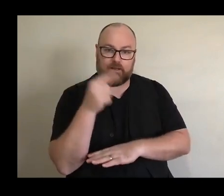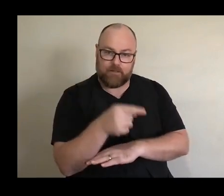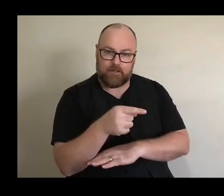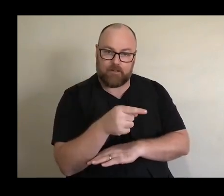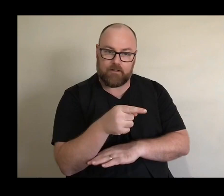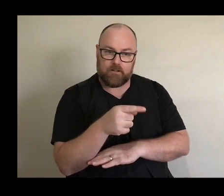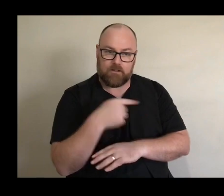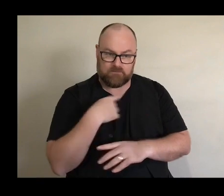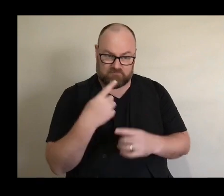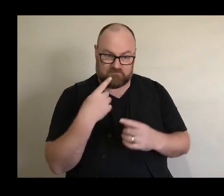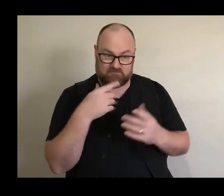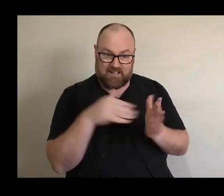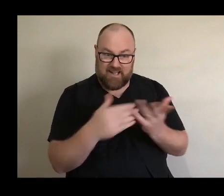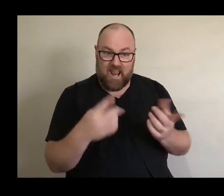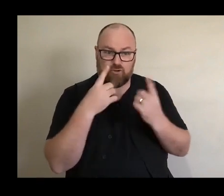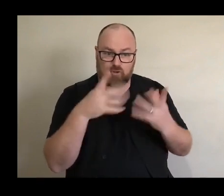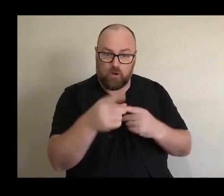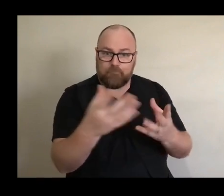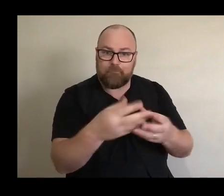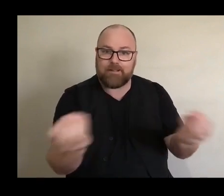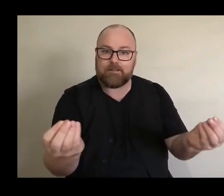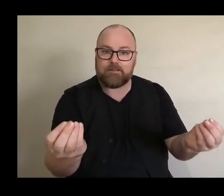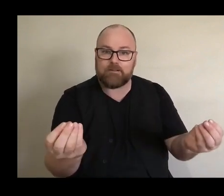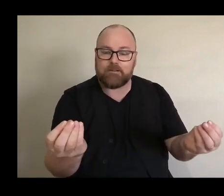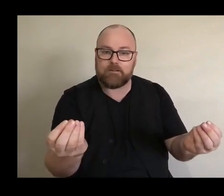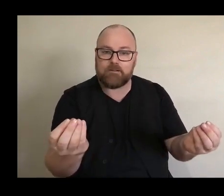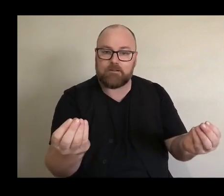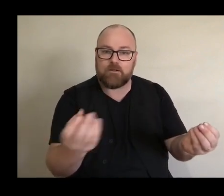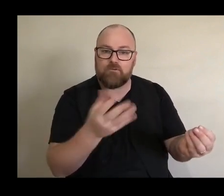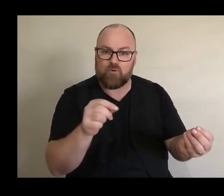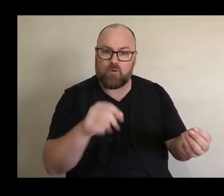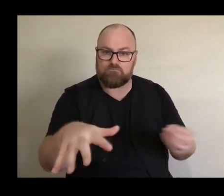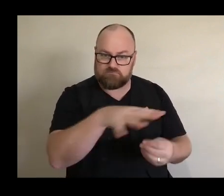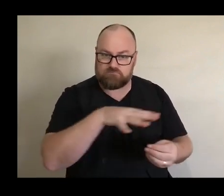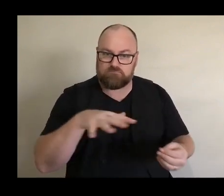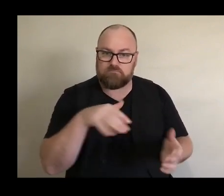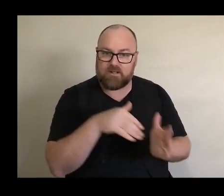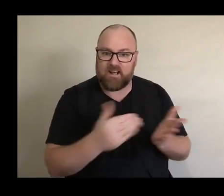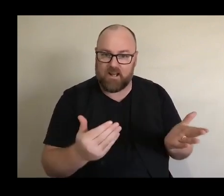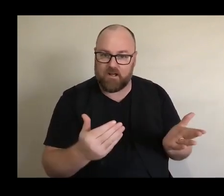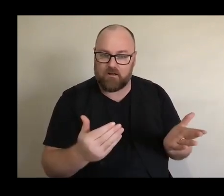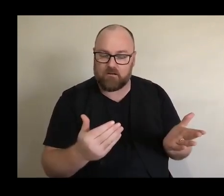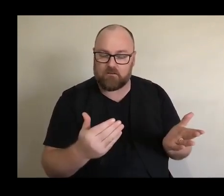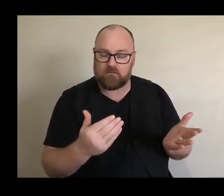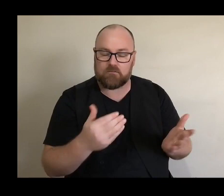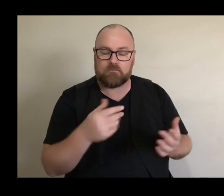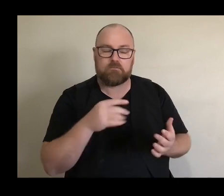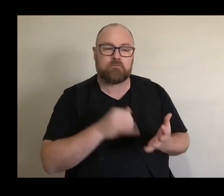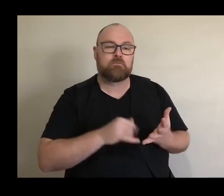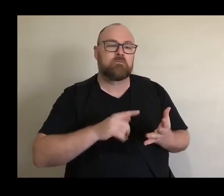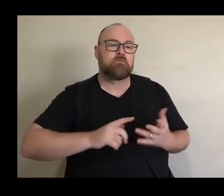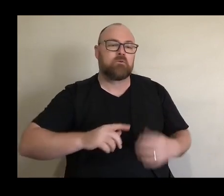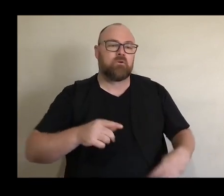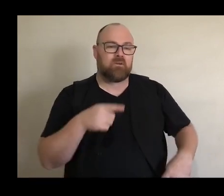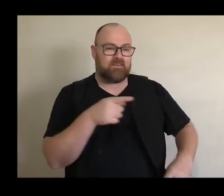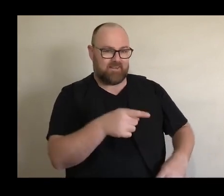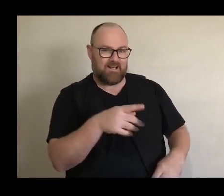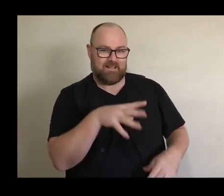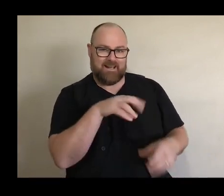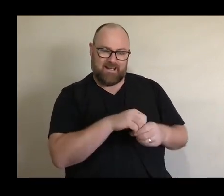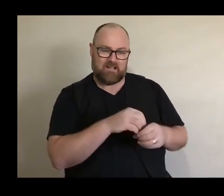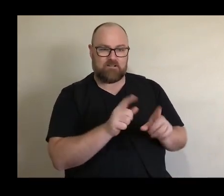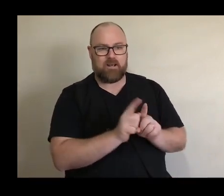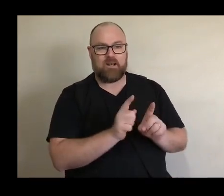missing from that landscape now, right? And so there's this language being spoken in a tectonic